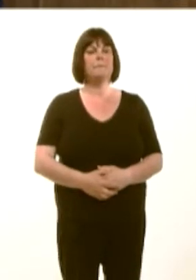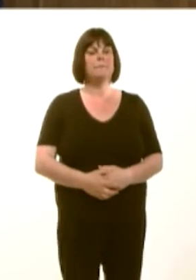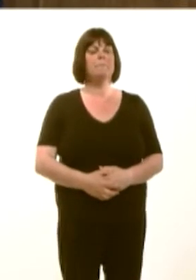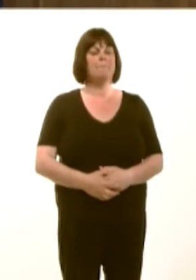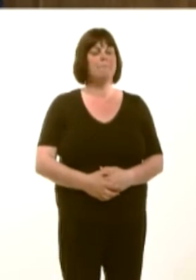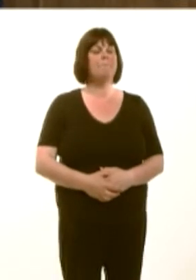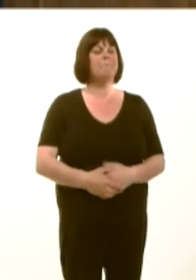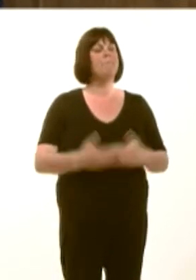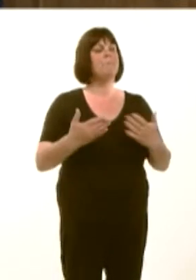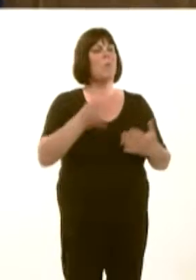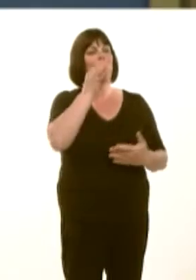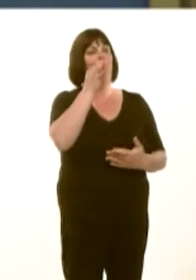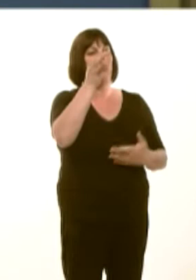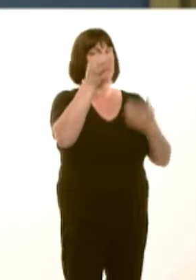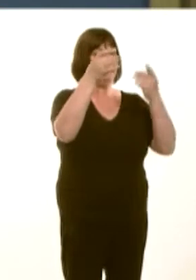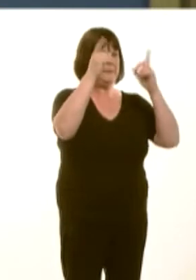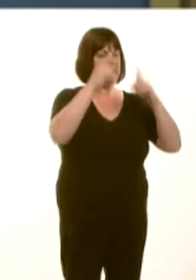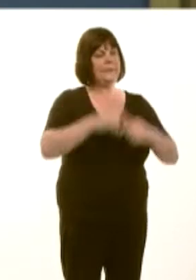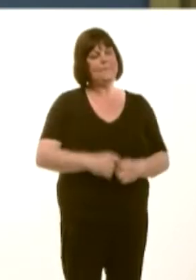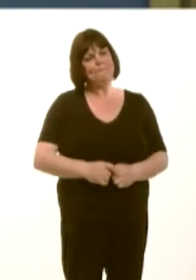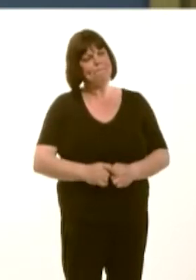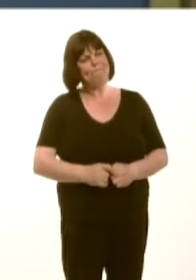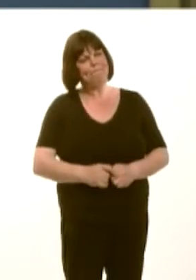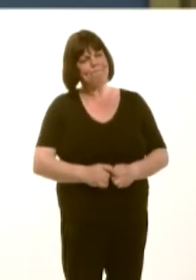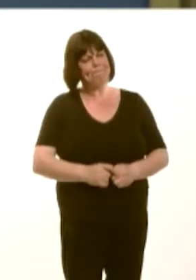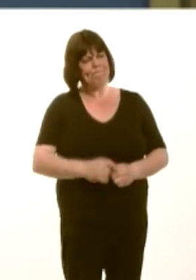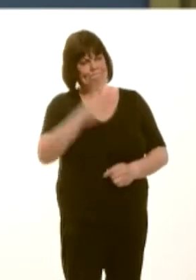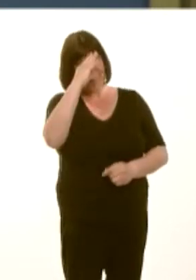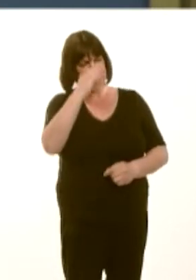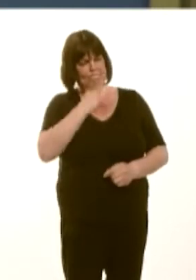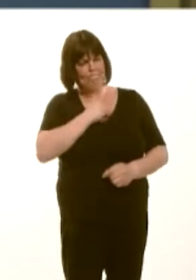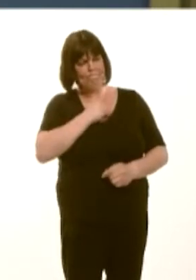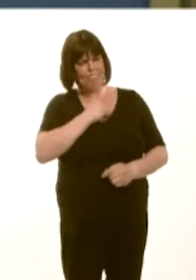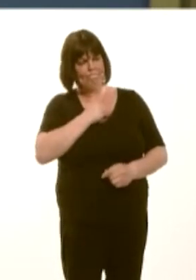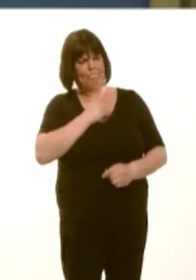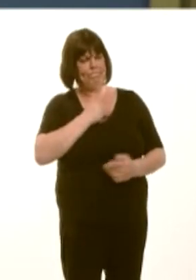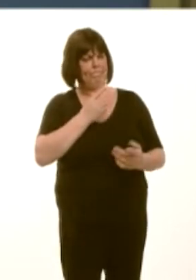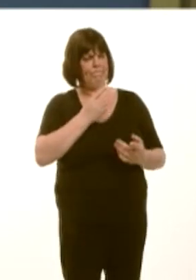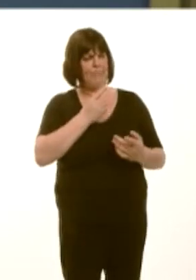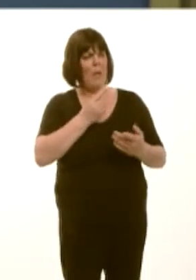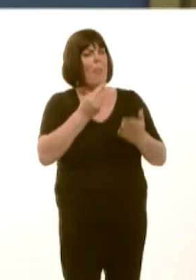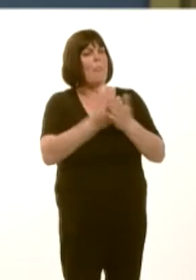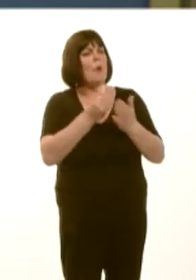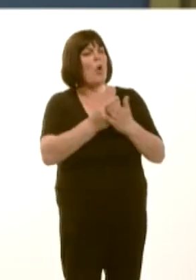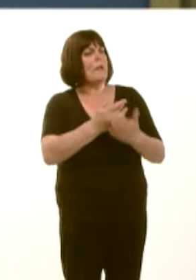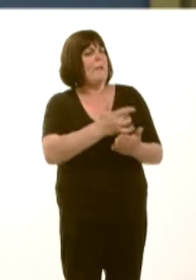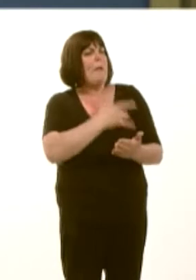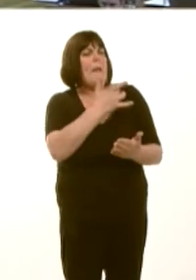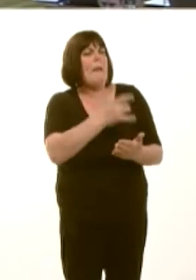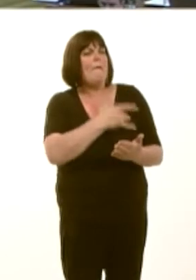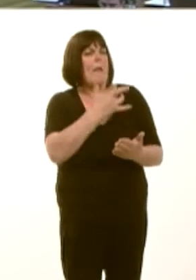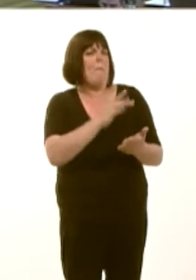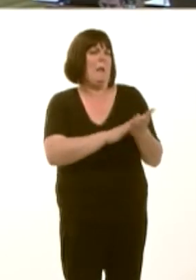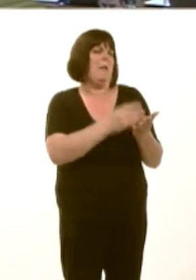Thank you, Presiding Officer. Will the First Minister provide an update on the impact that the current cost of living are having on people in